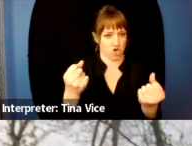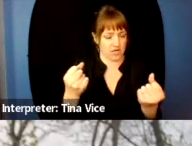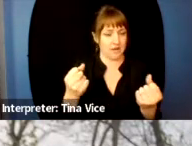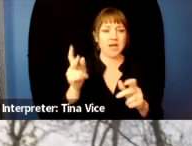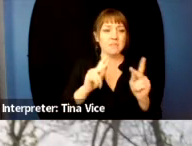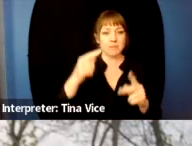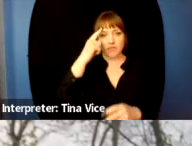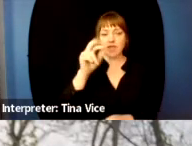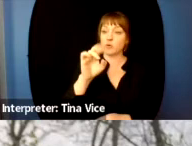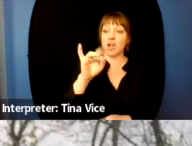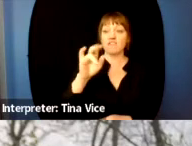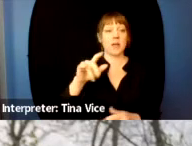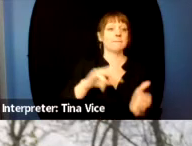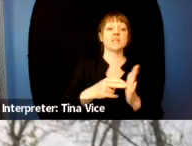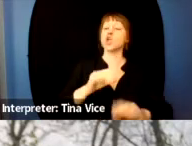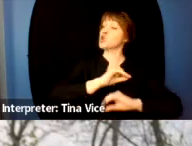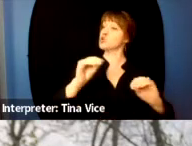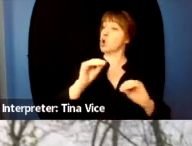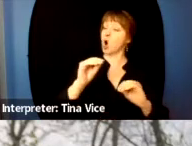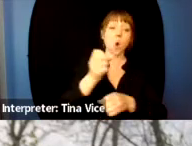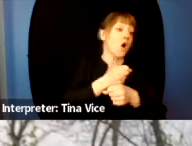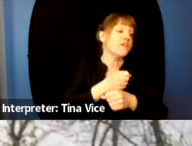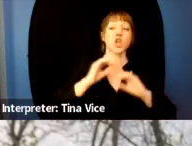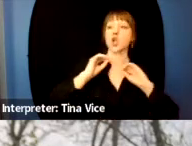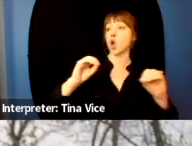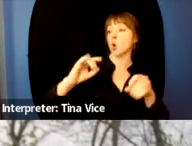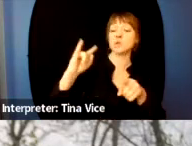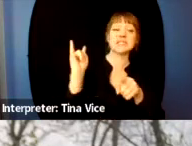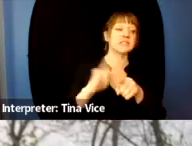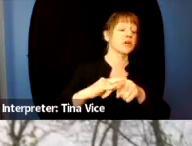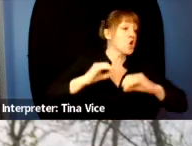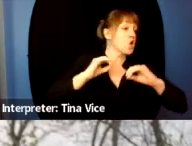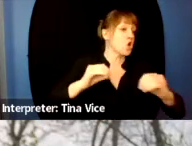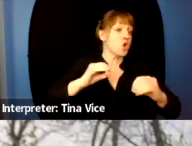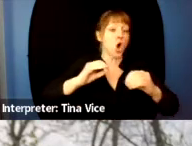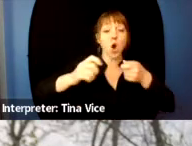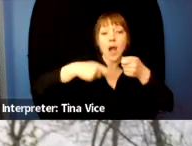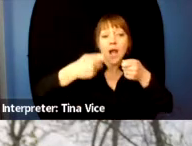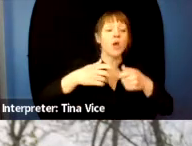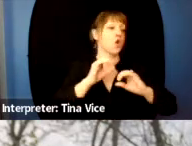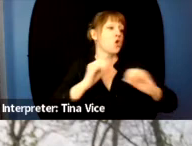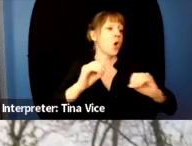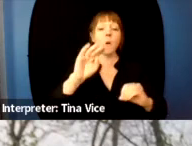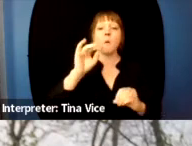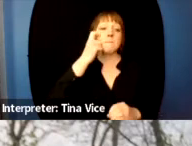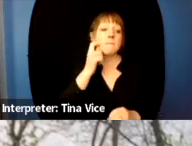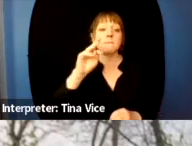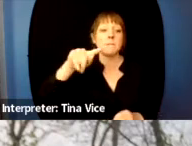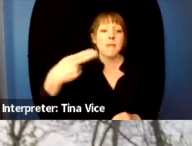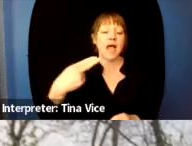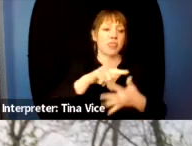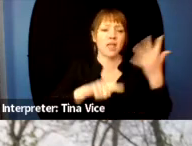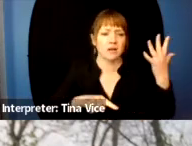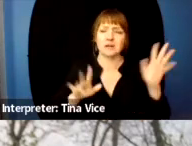all substances. No coffee, no cigarettes, no heroin, no methamphetamine. Some people consider recovery